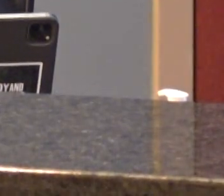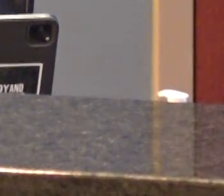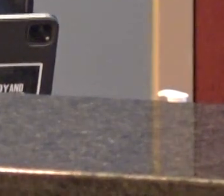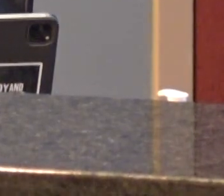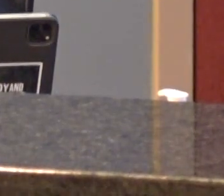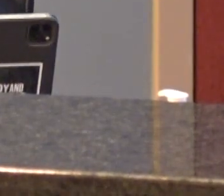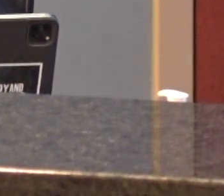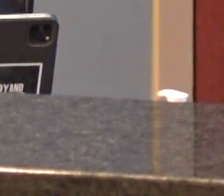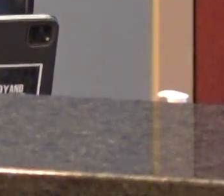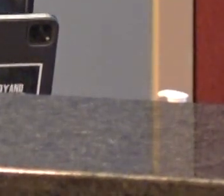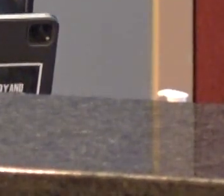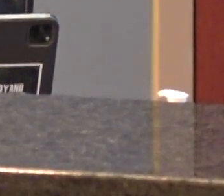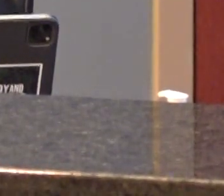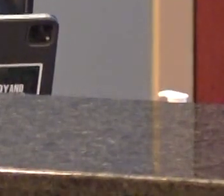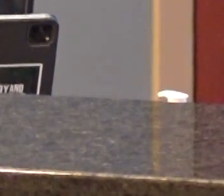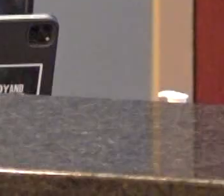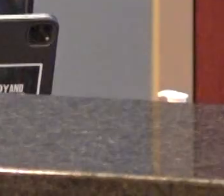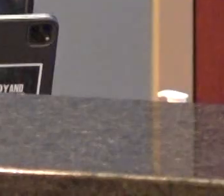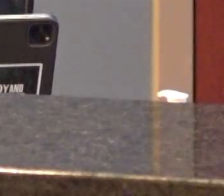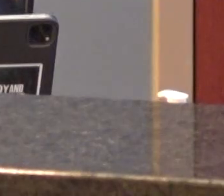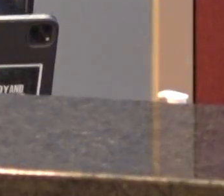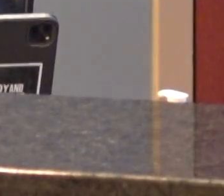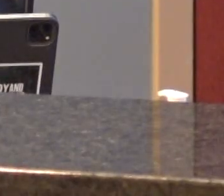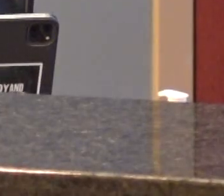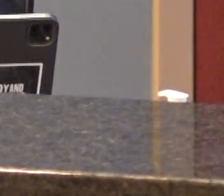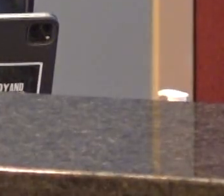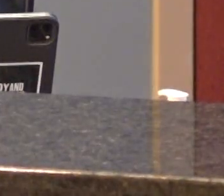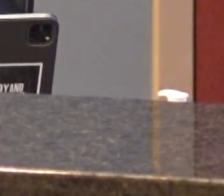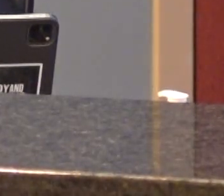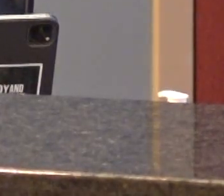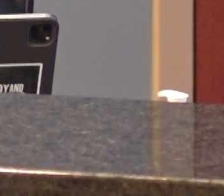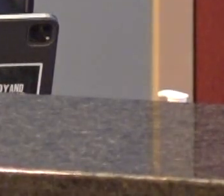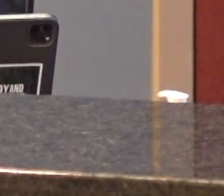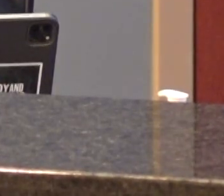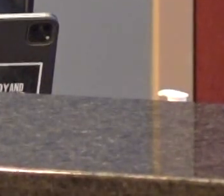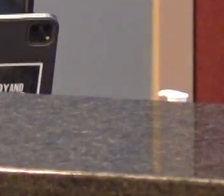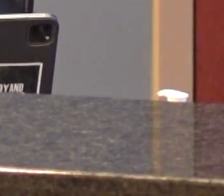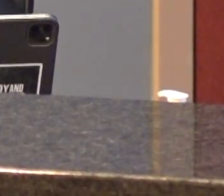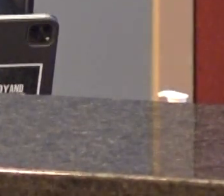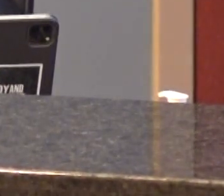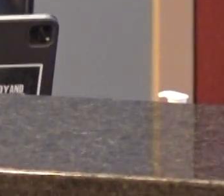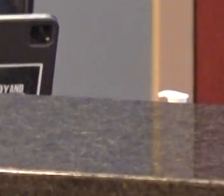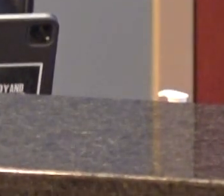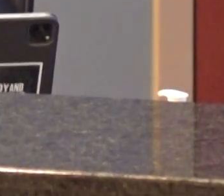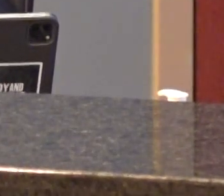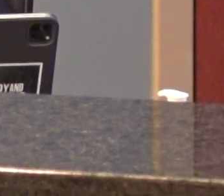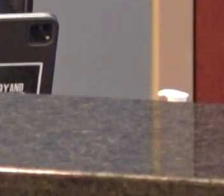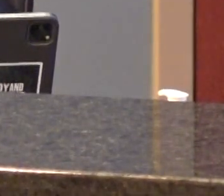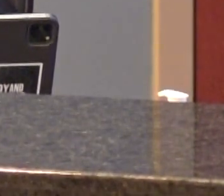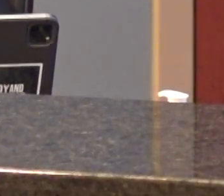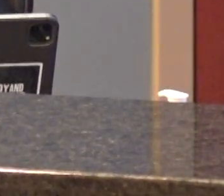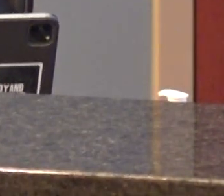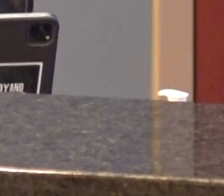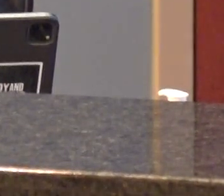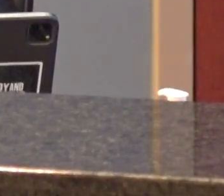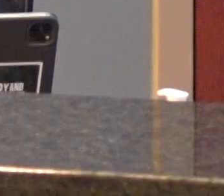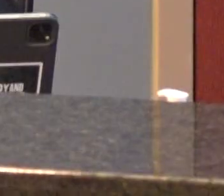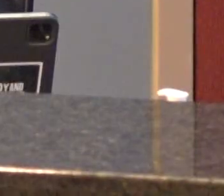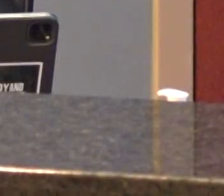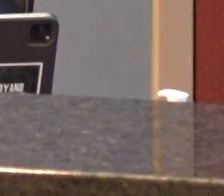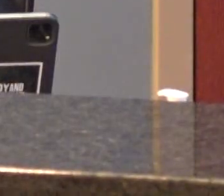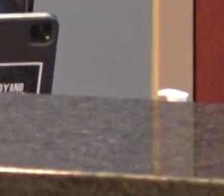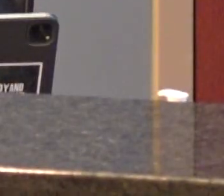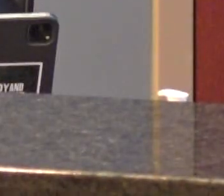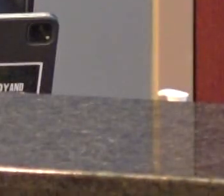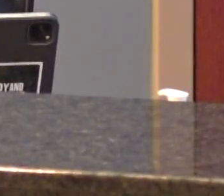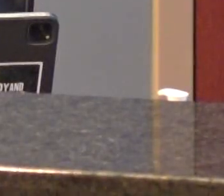to the American dream of home ownership, there are a bunch of people in the world that rent, but they don't have protections that they should. So I